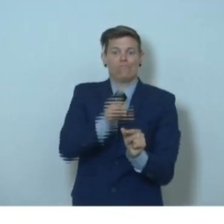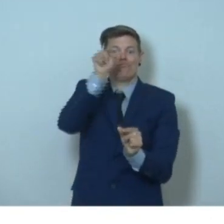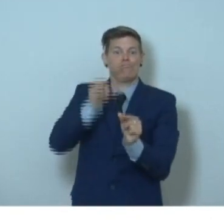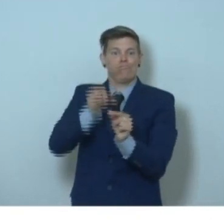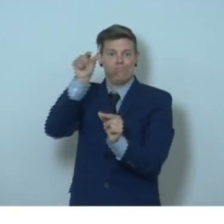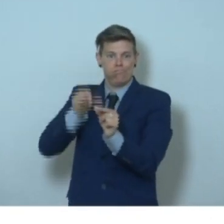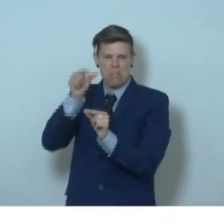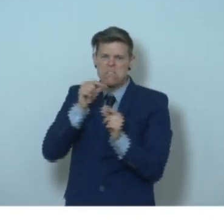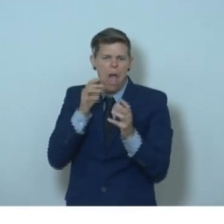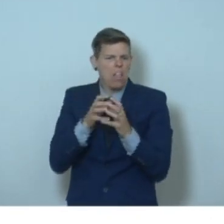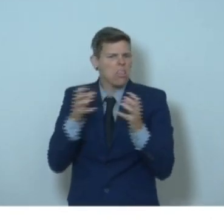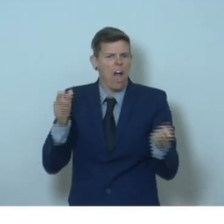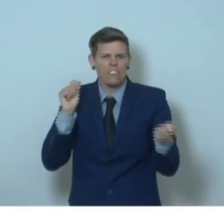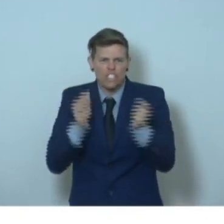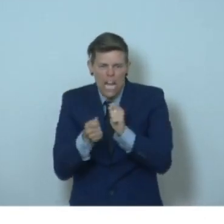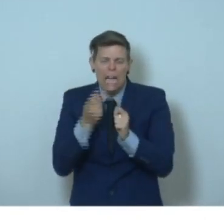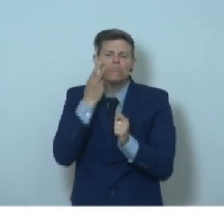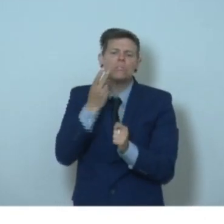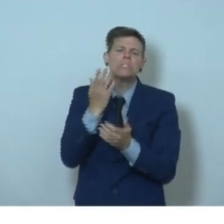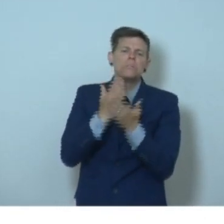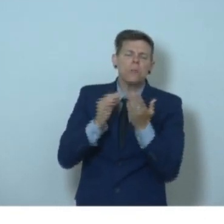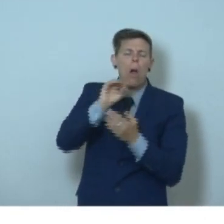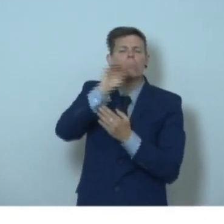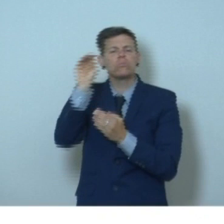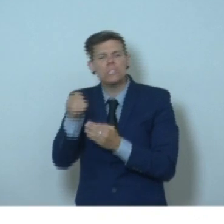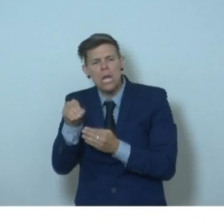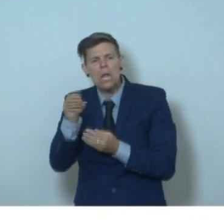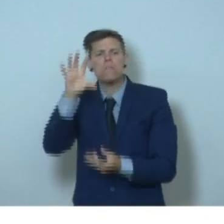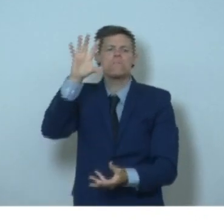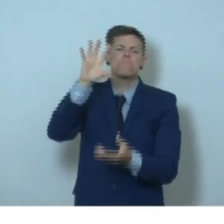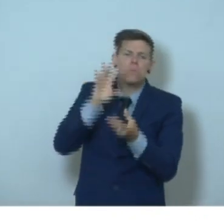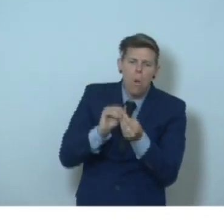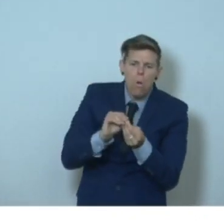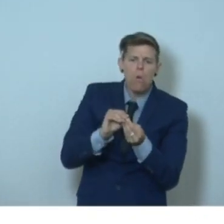the percent of total COVID cases that occur in those